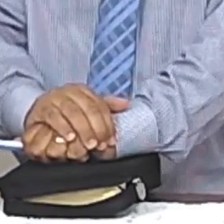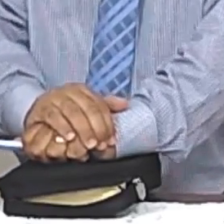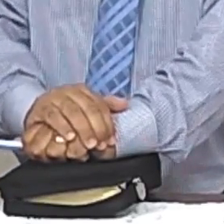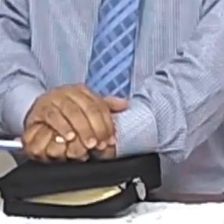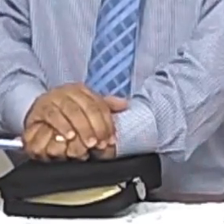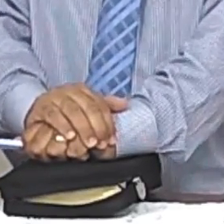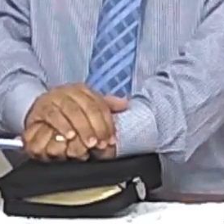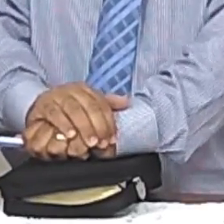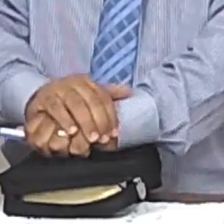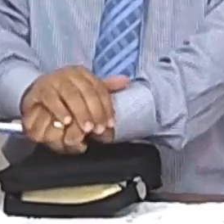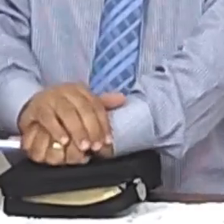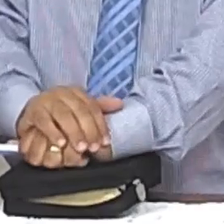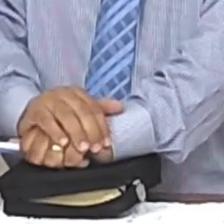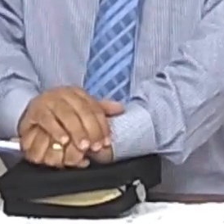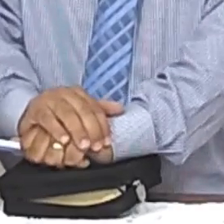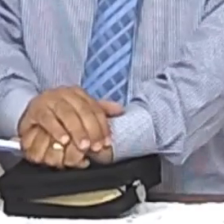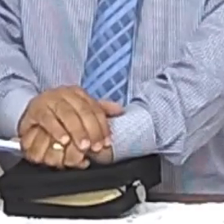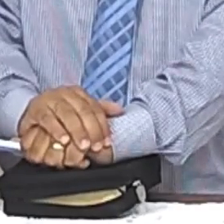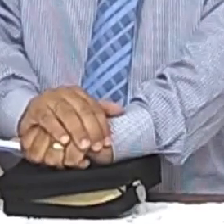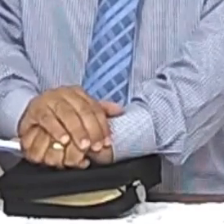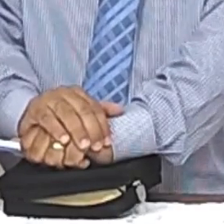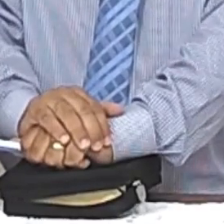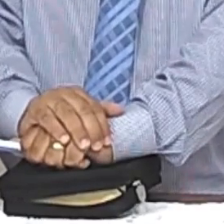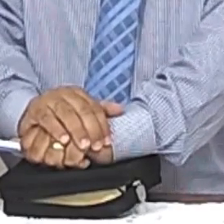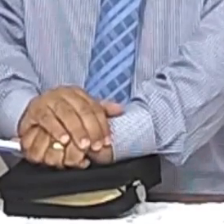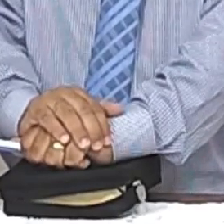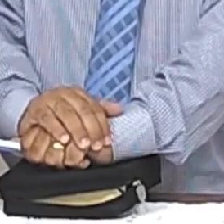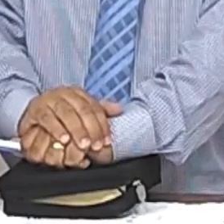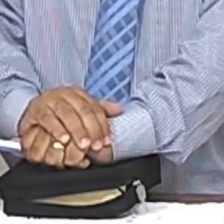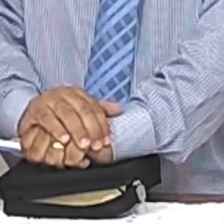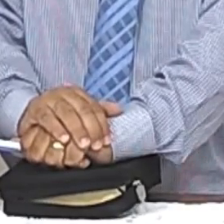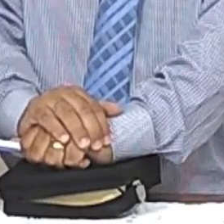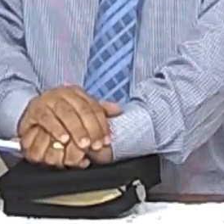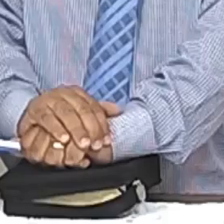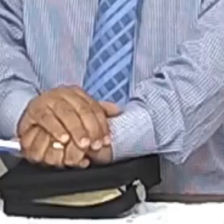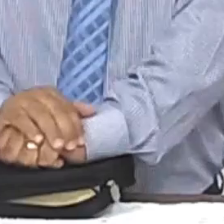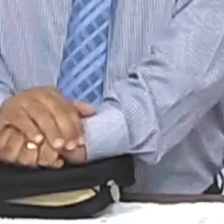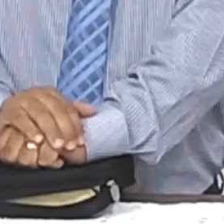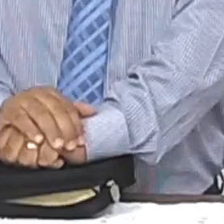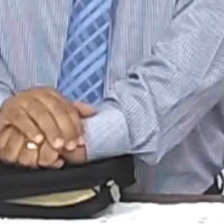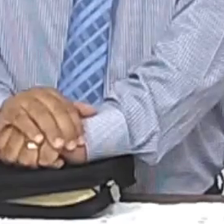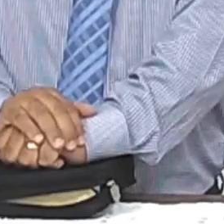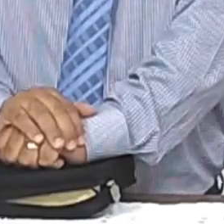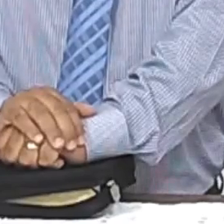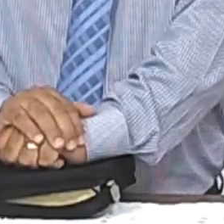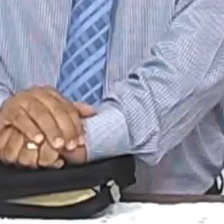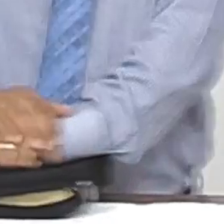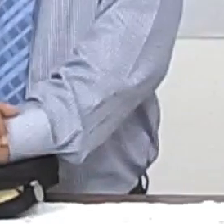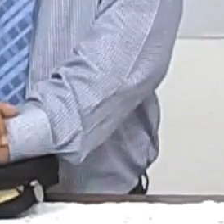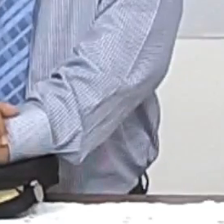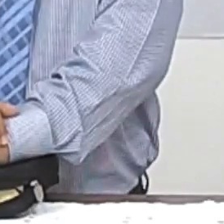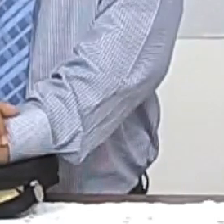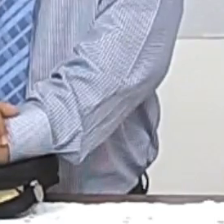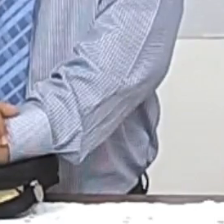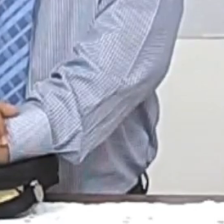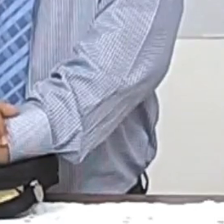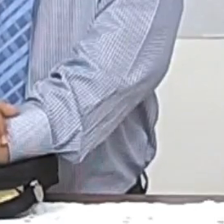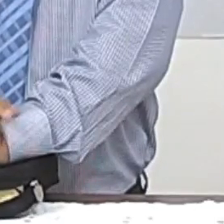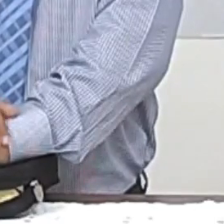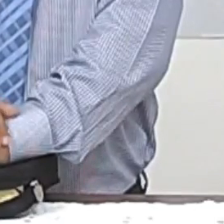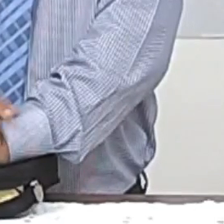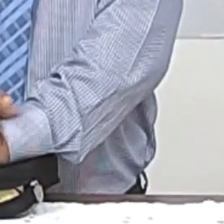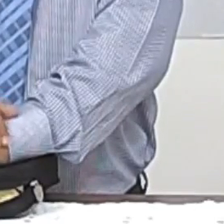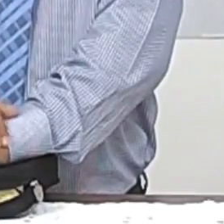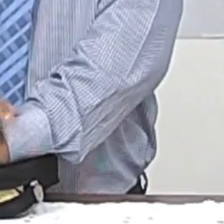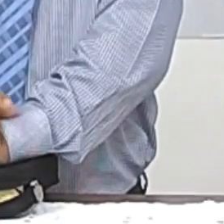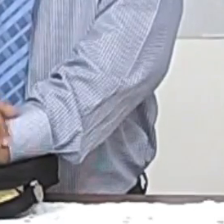to the things that are offerings from the world, so that they may have the discernment, that they